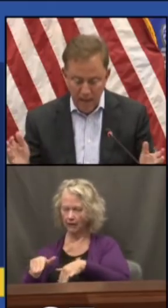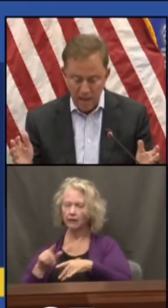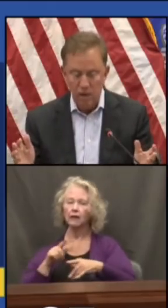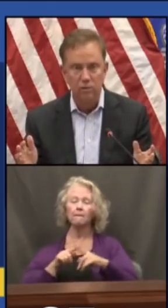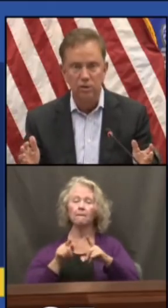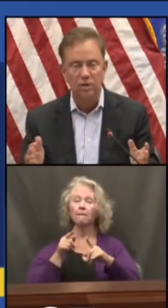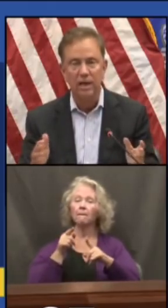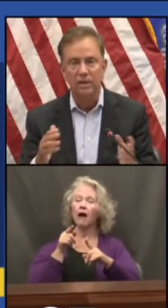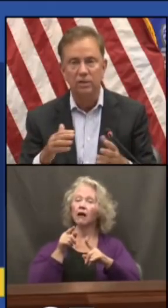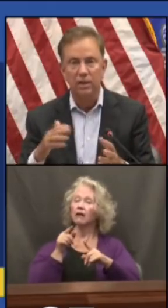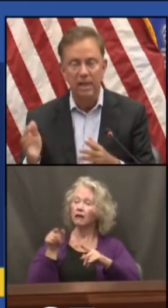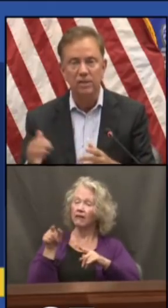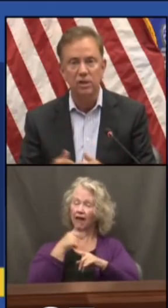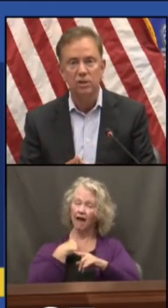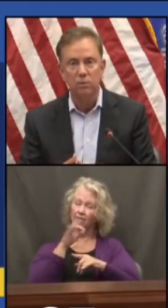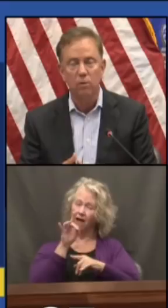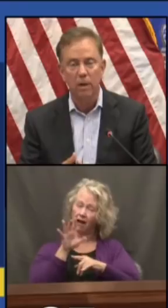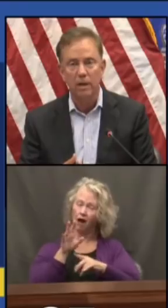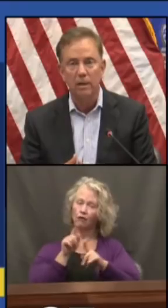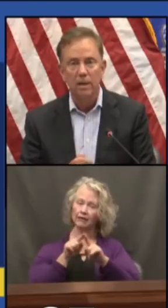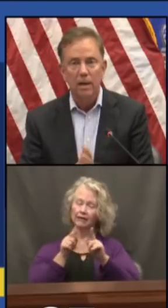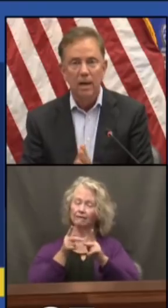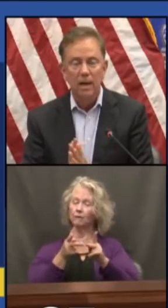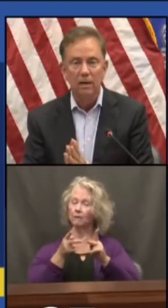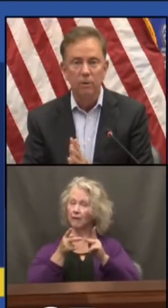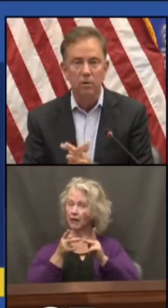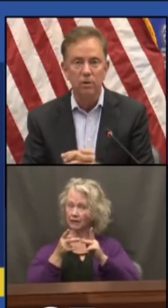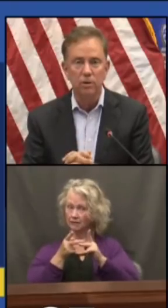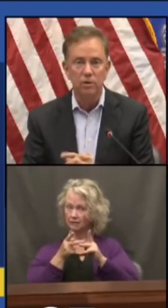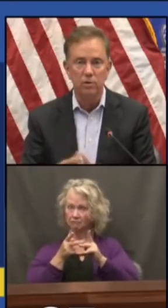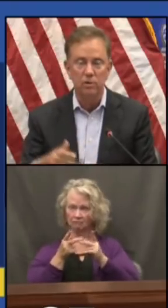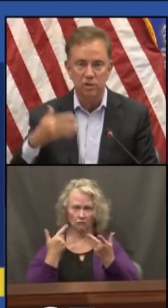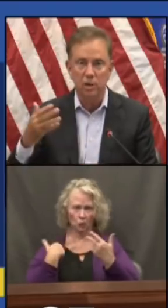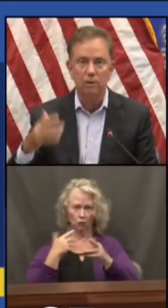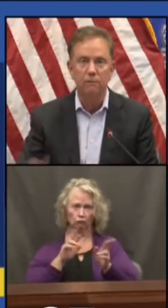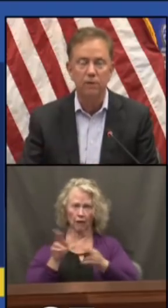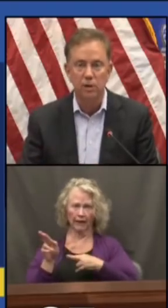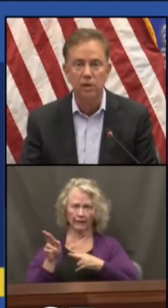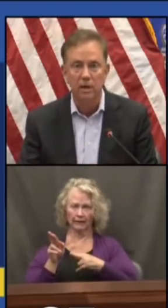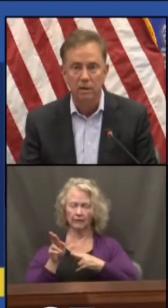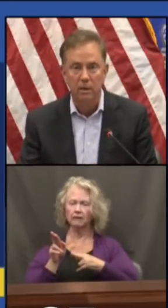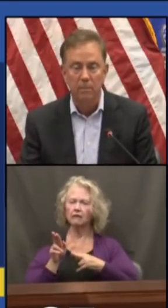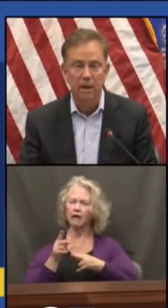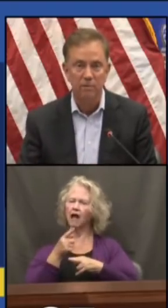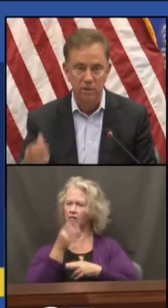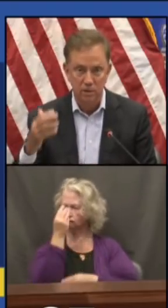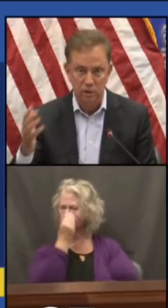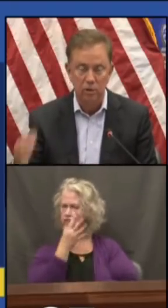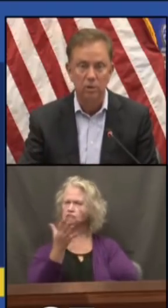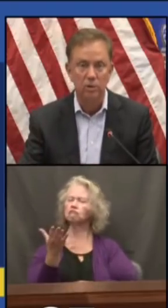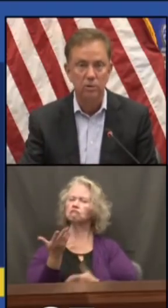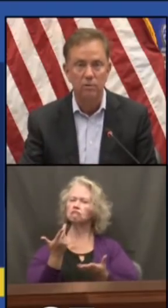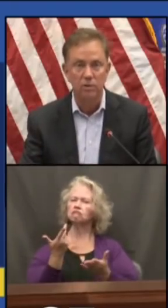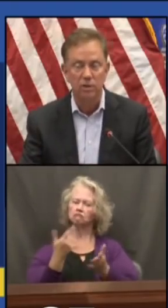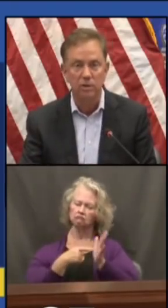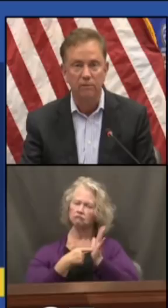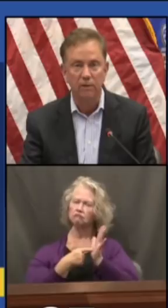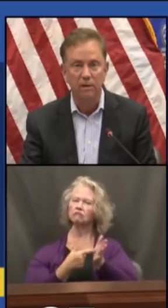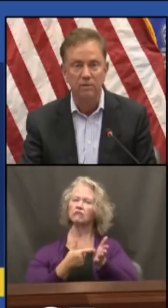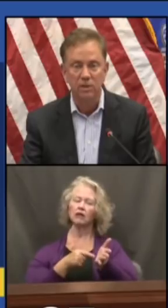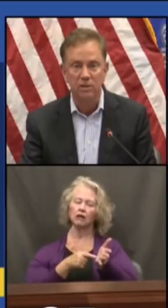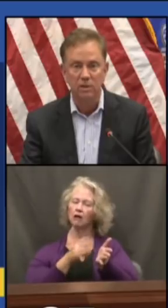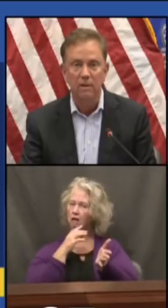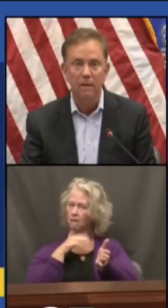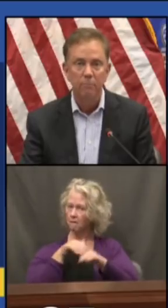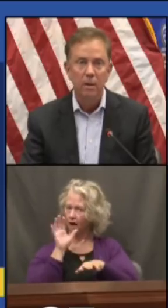of 800 sites. In that sense, we're ready. And we'd urge you to sort of self-declare. I mean, obviously, you show that you're over